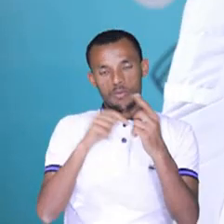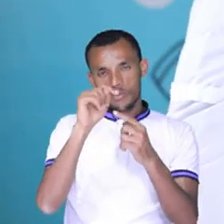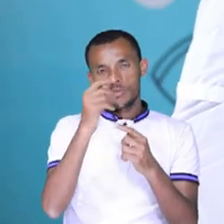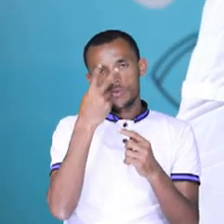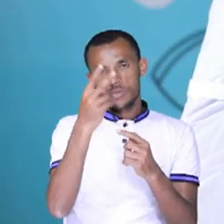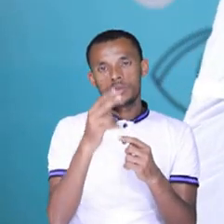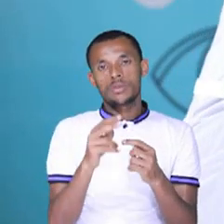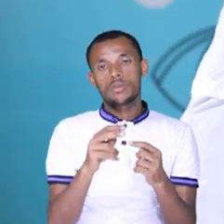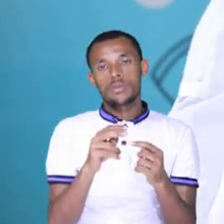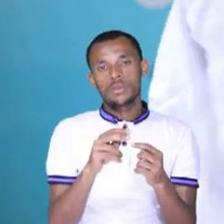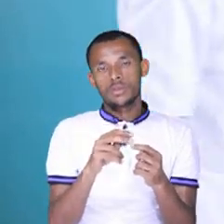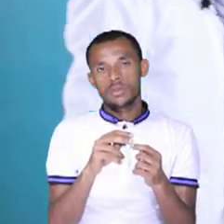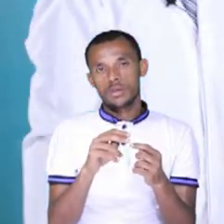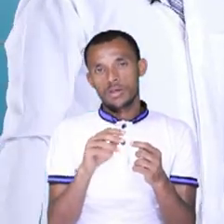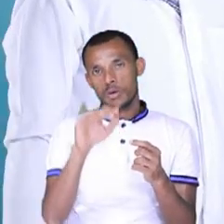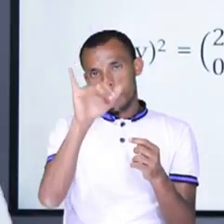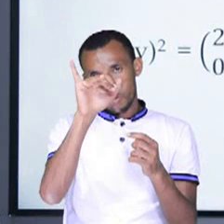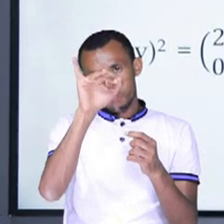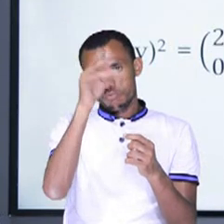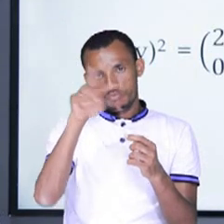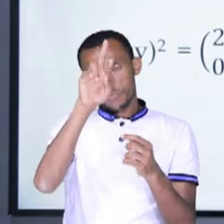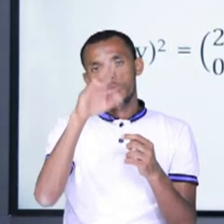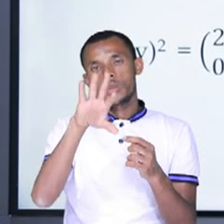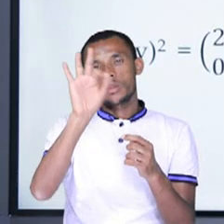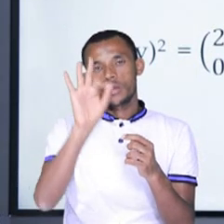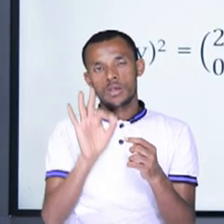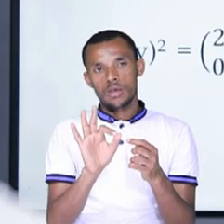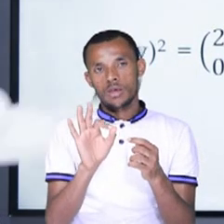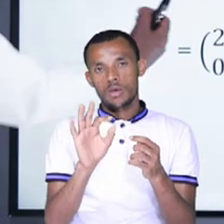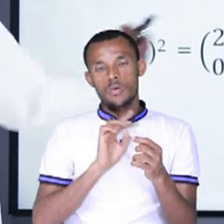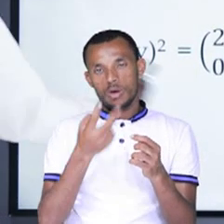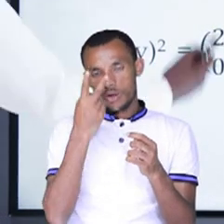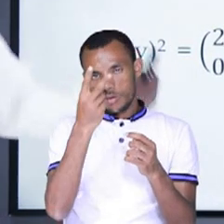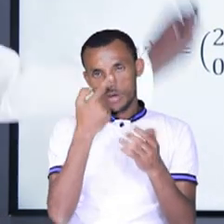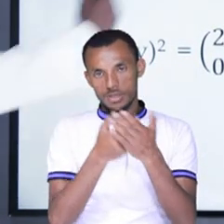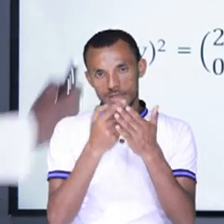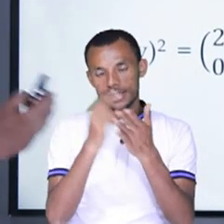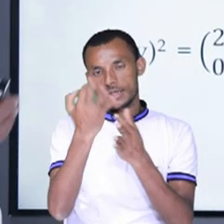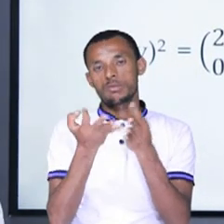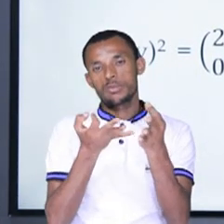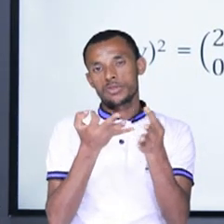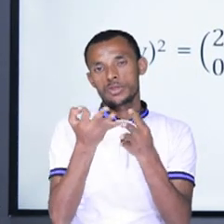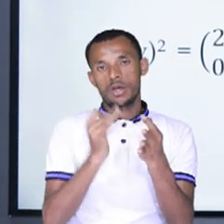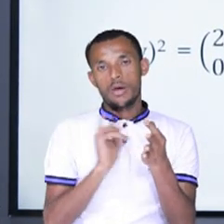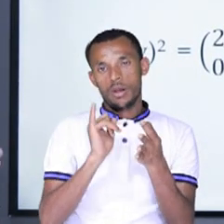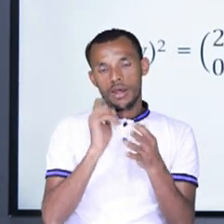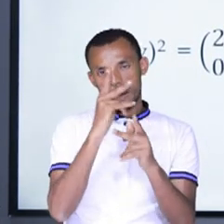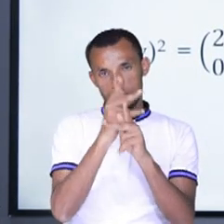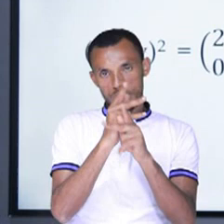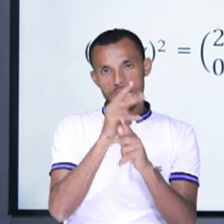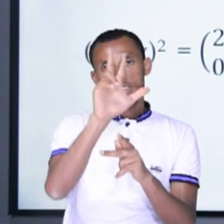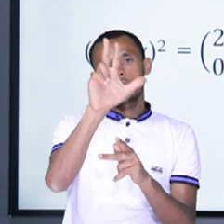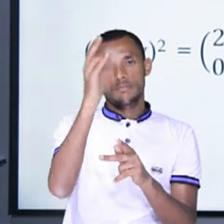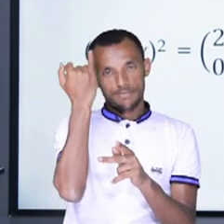have y is the power of 1, y squared it gives. So what you are looking, in this expression, I would expect